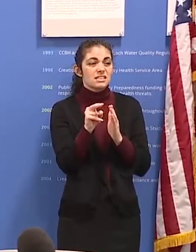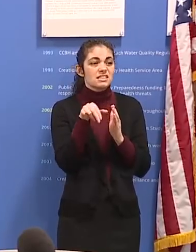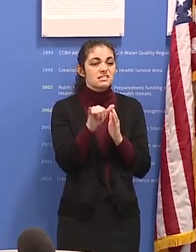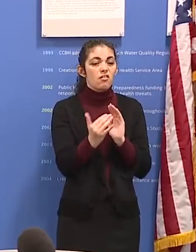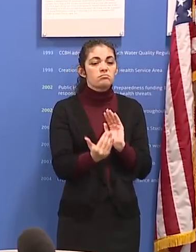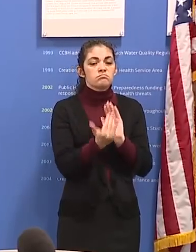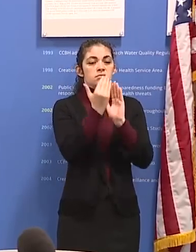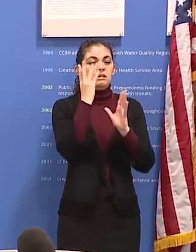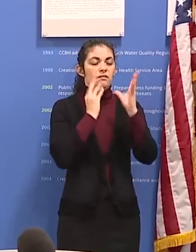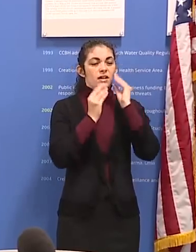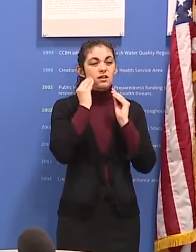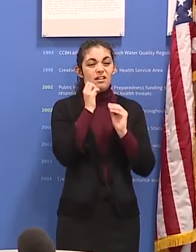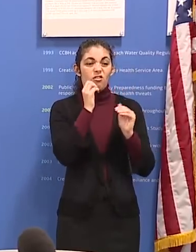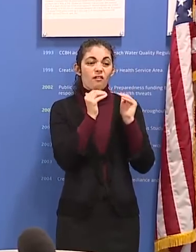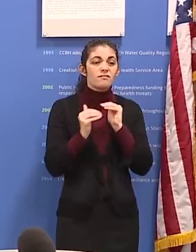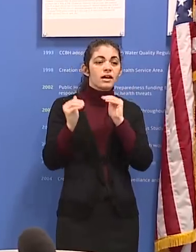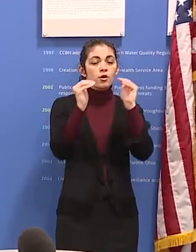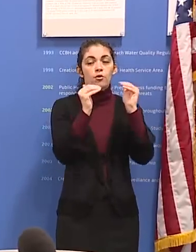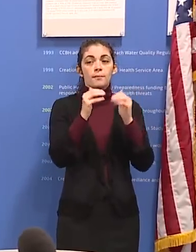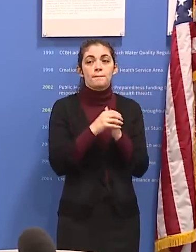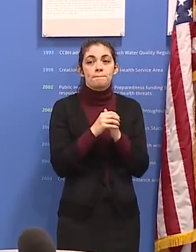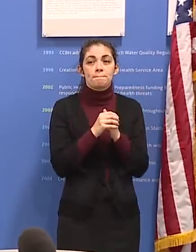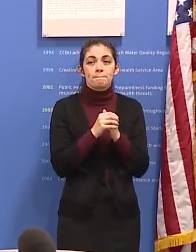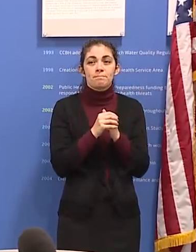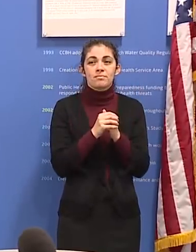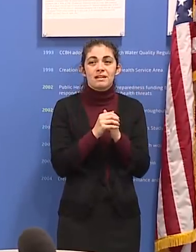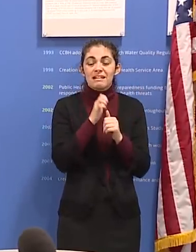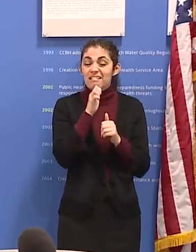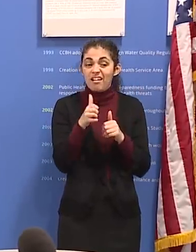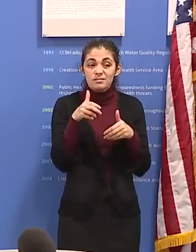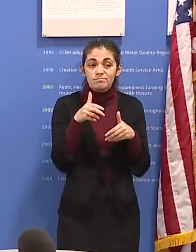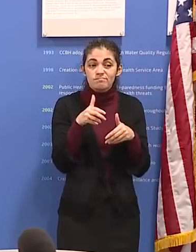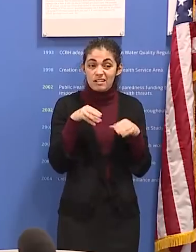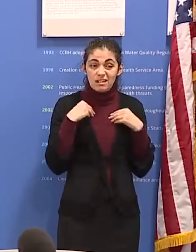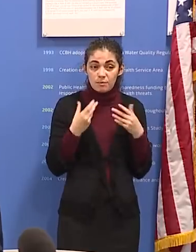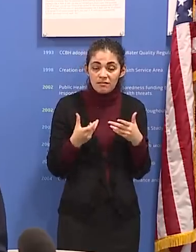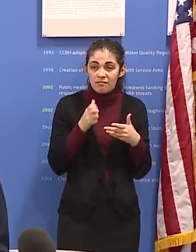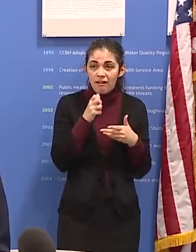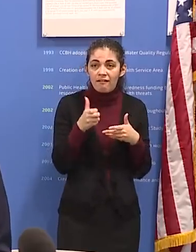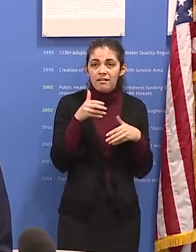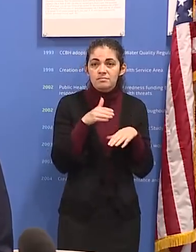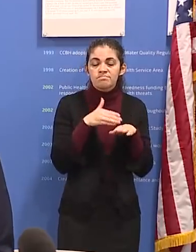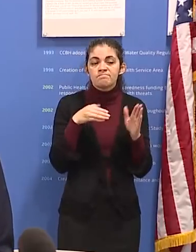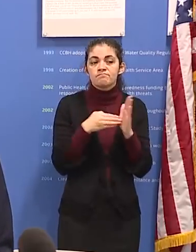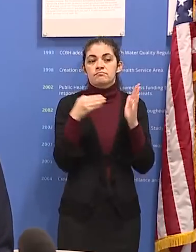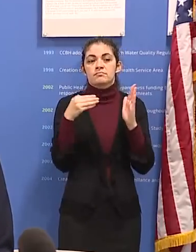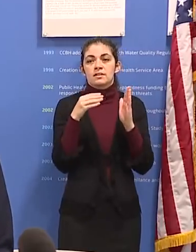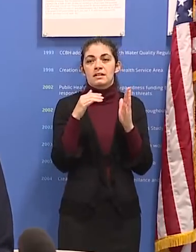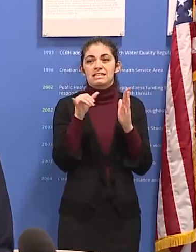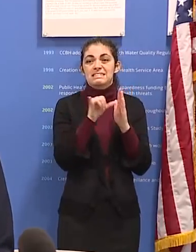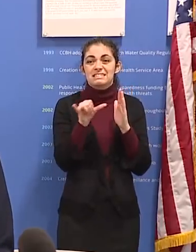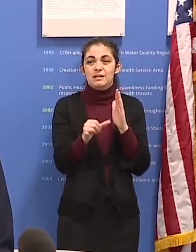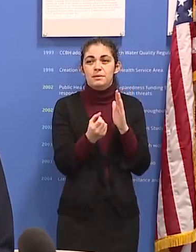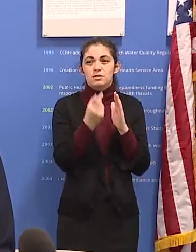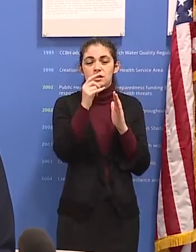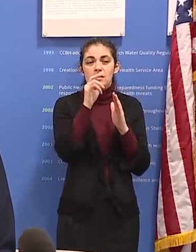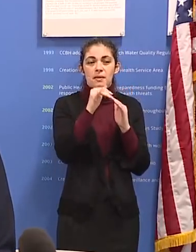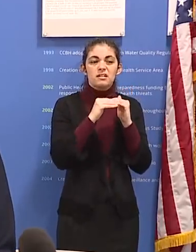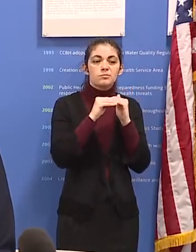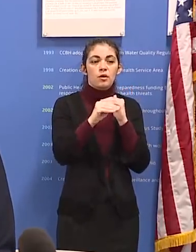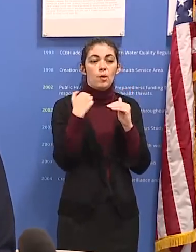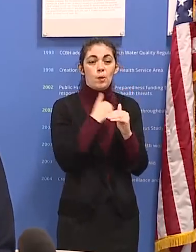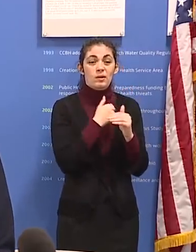face today, that are incredibly unfair, are incredibly unwarranted, and that in the same vein, the